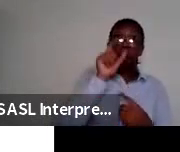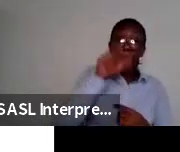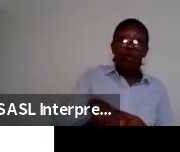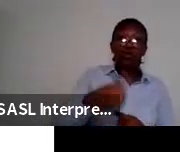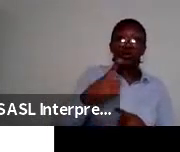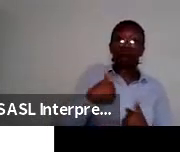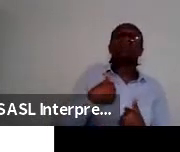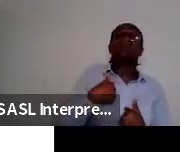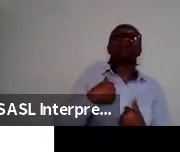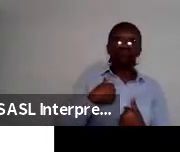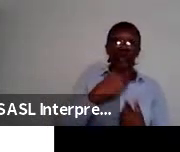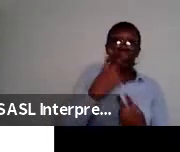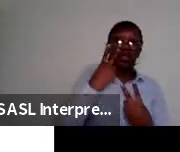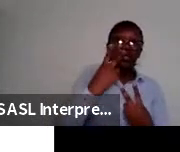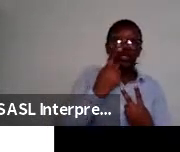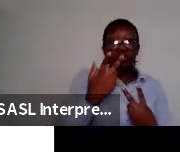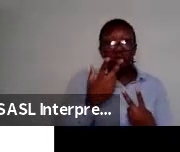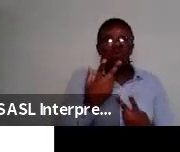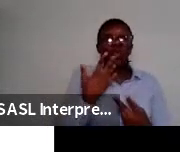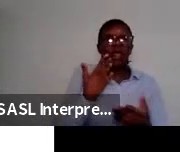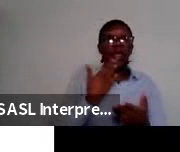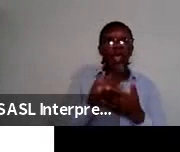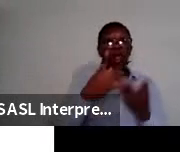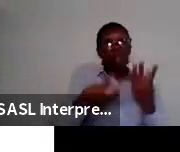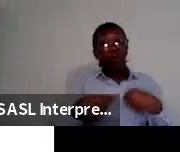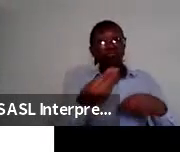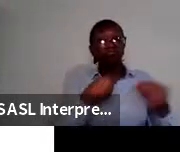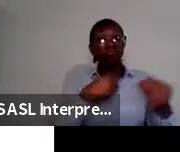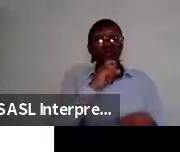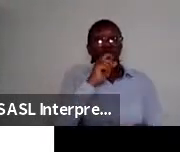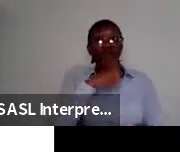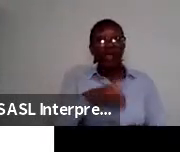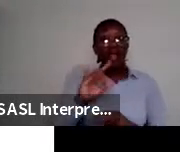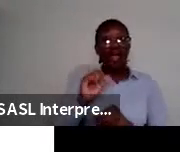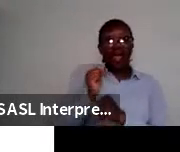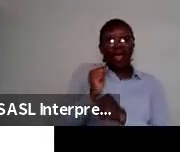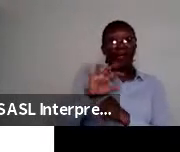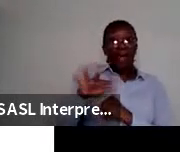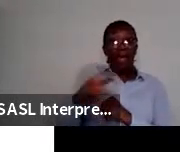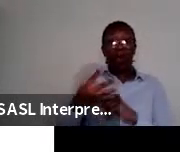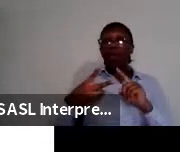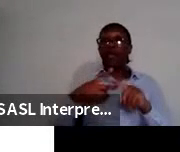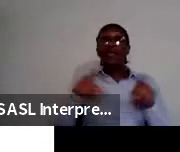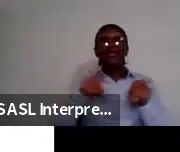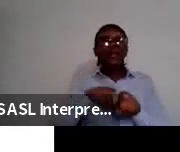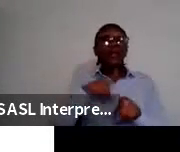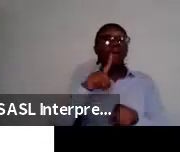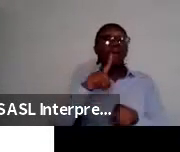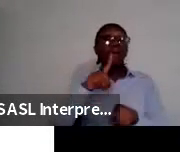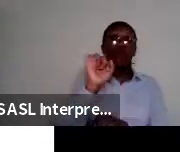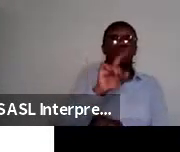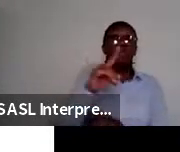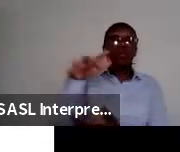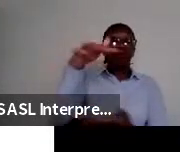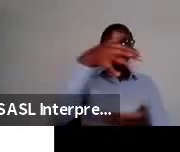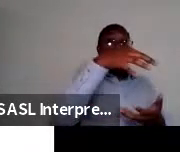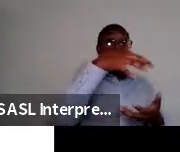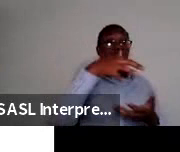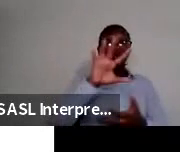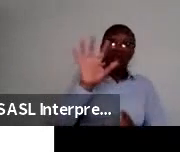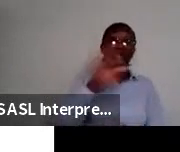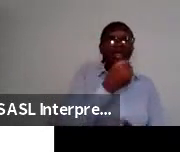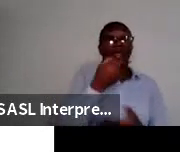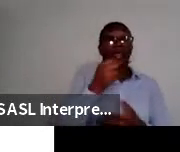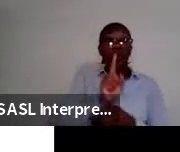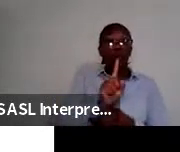falls within this particular area. And then it talks about what the officers may seize at the point where they have got